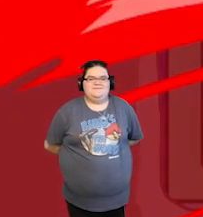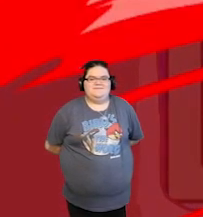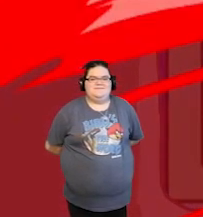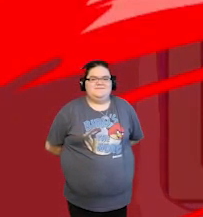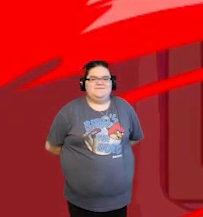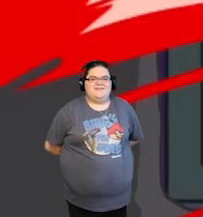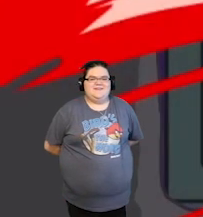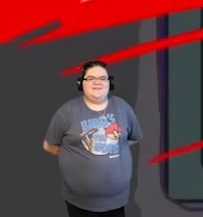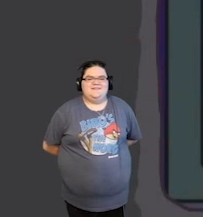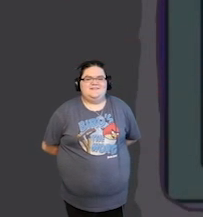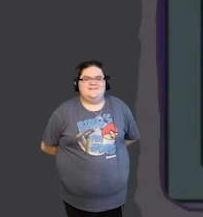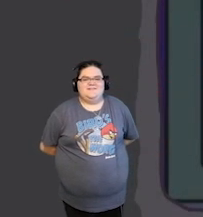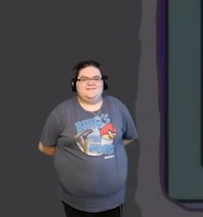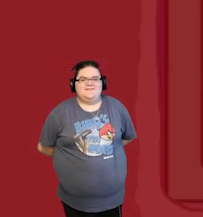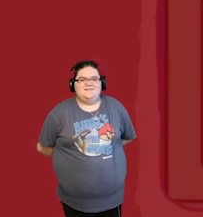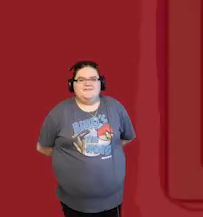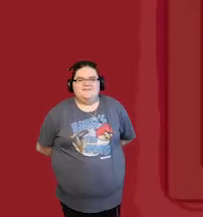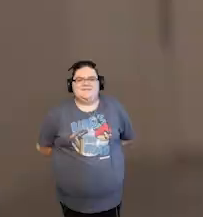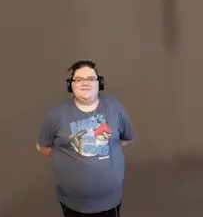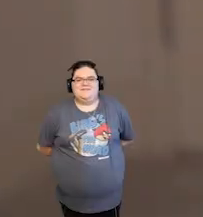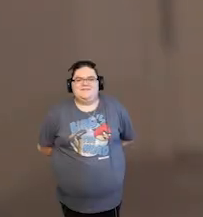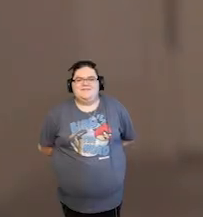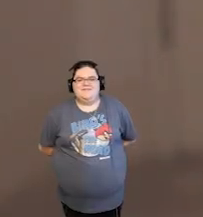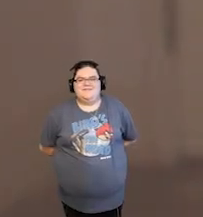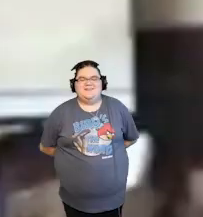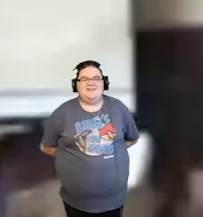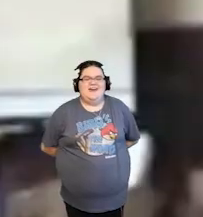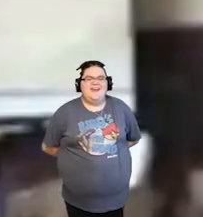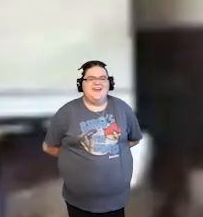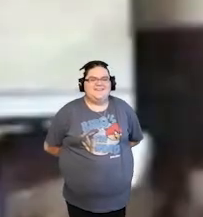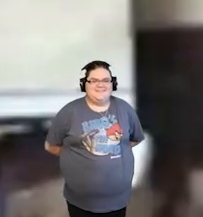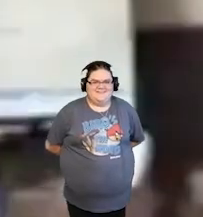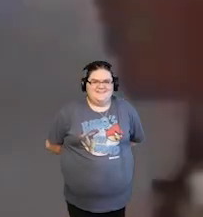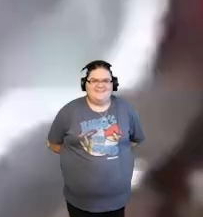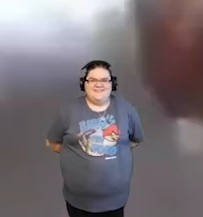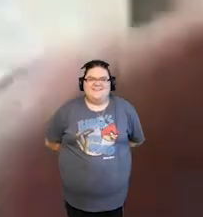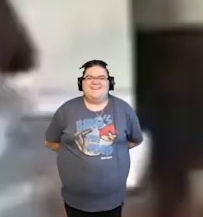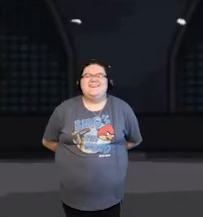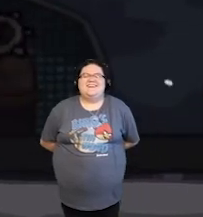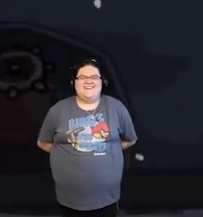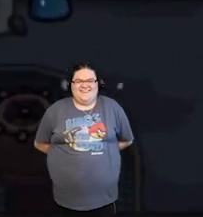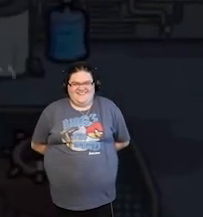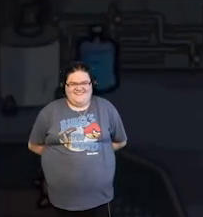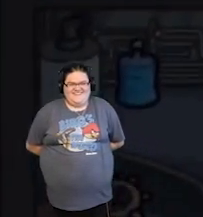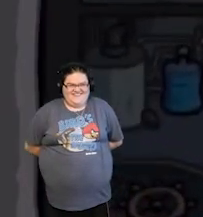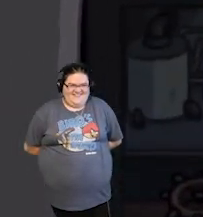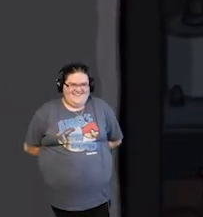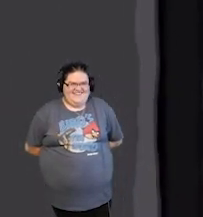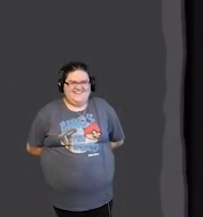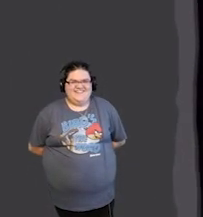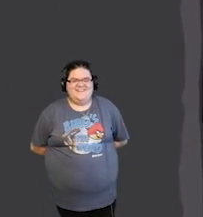Oh. Hey. Laddon! I can't believe you've done this.